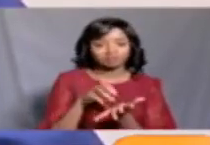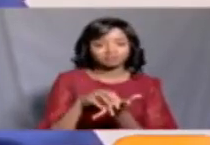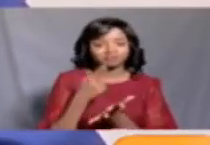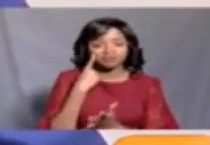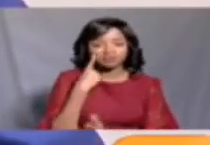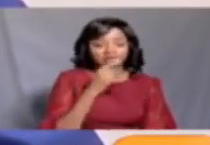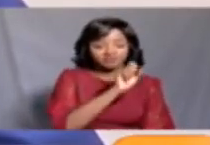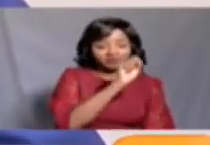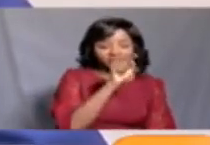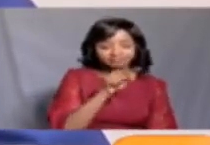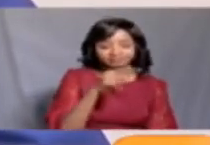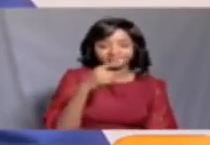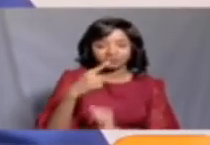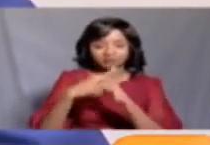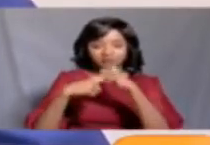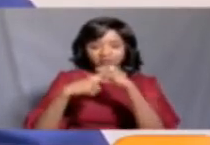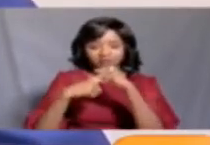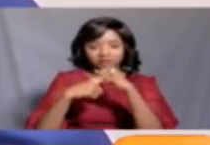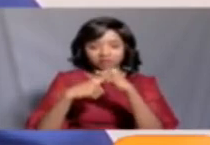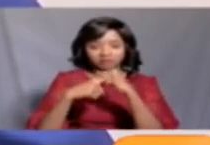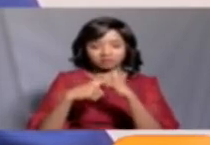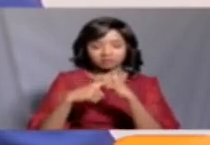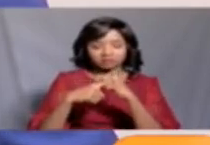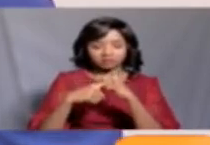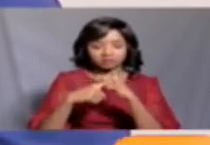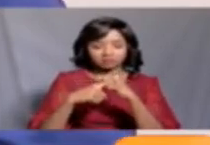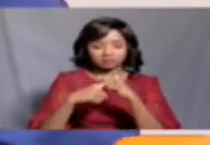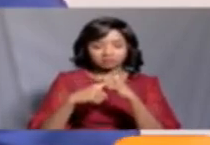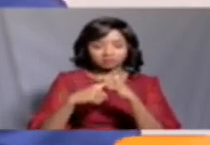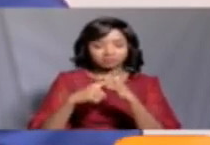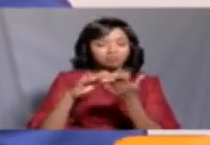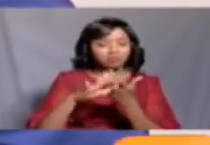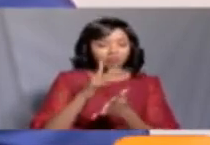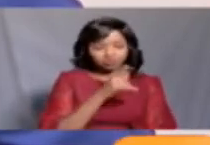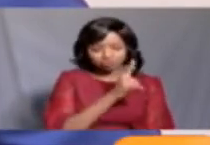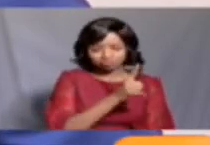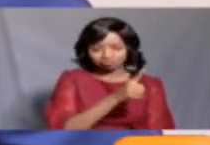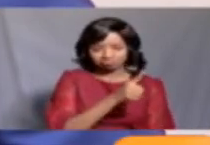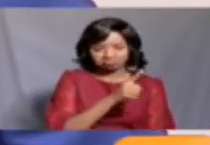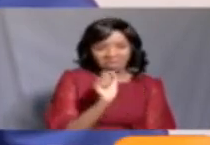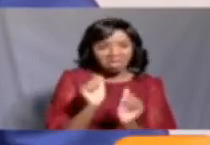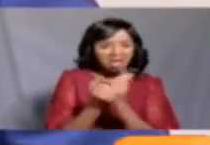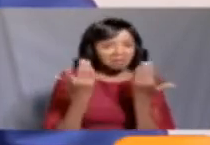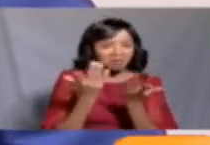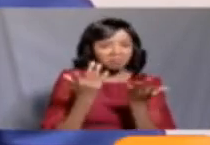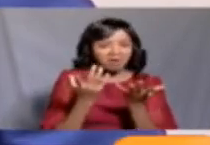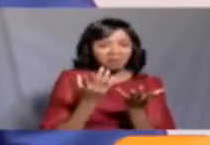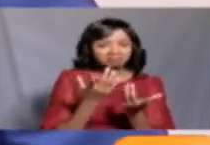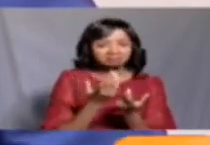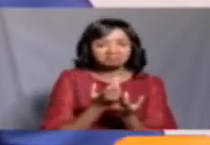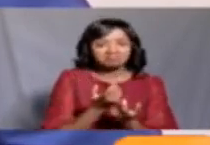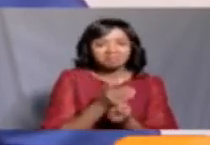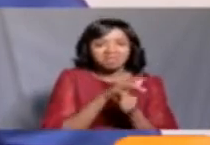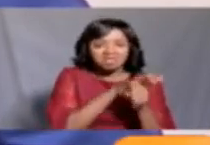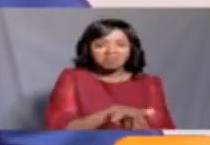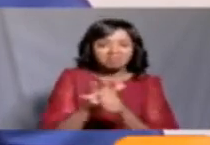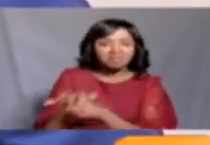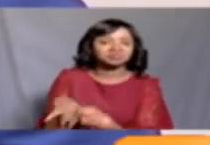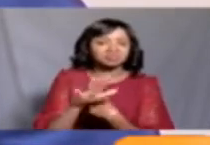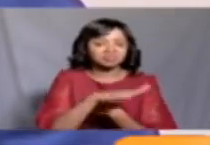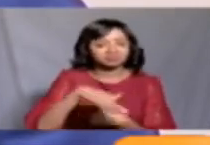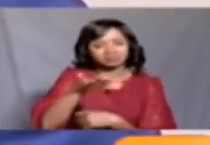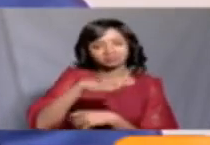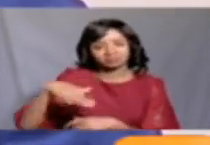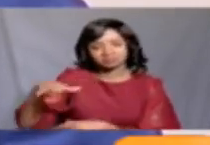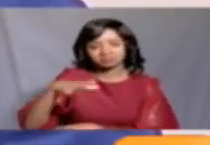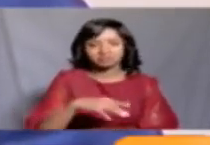5 out of 6, as you have said, you'll find that most of them happen in marginalized areas, where you find that